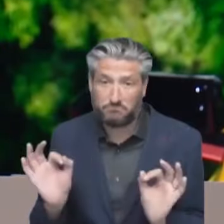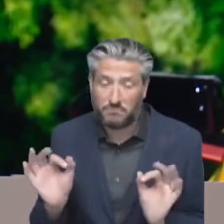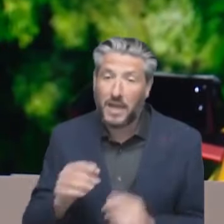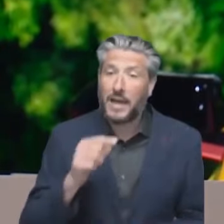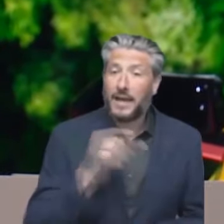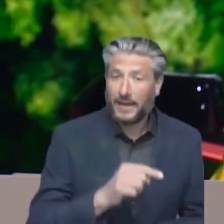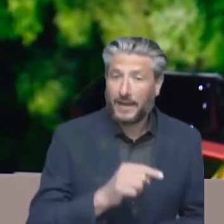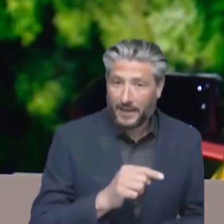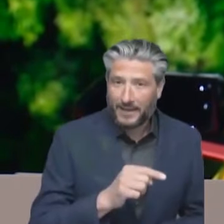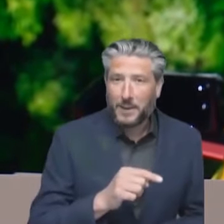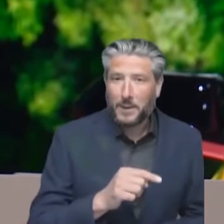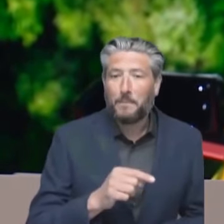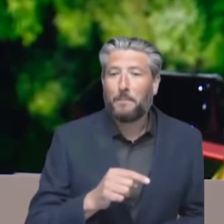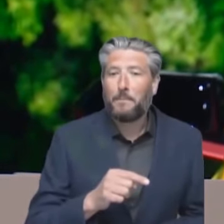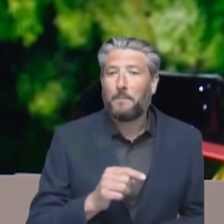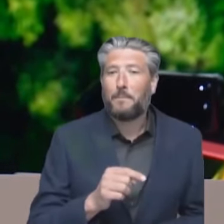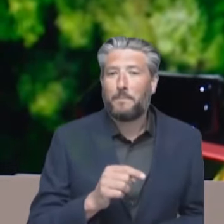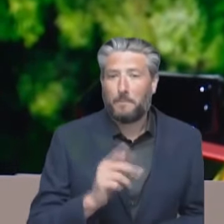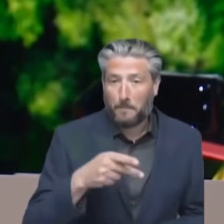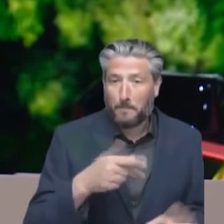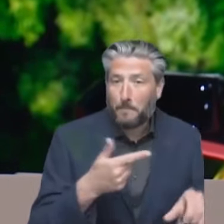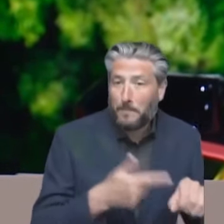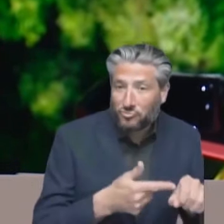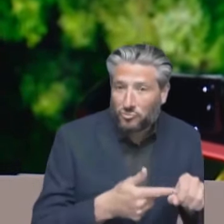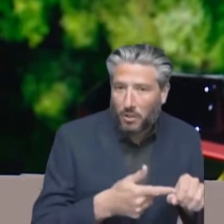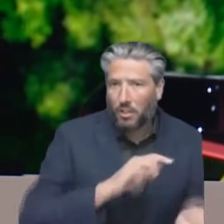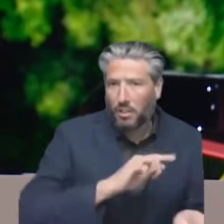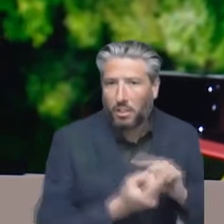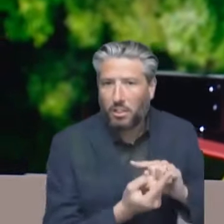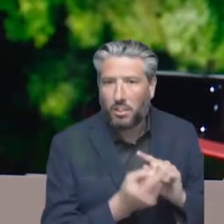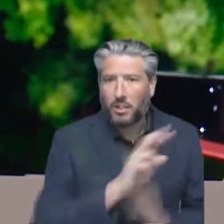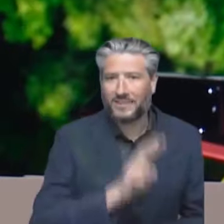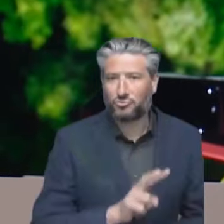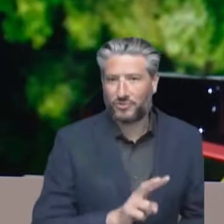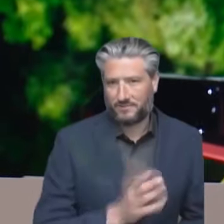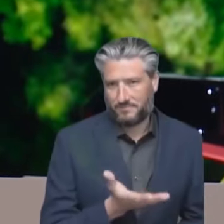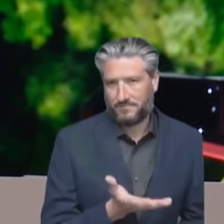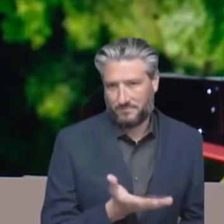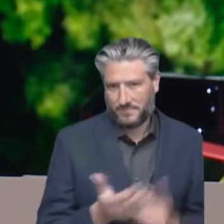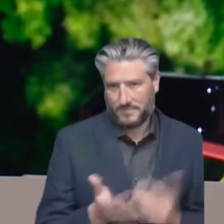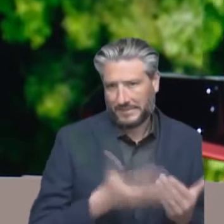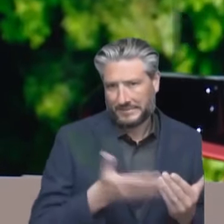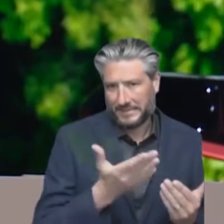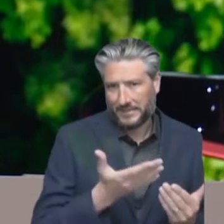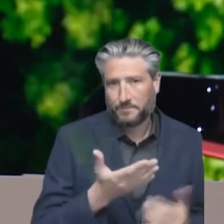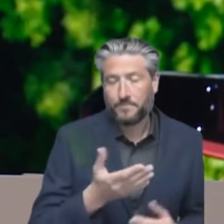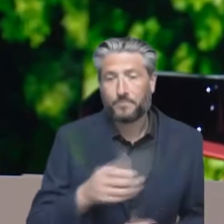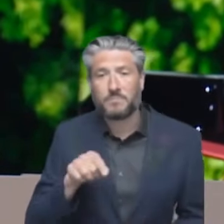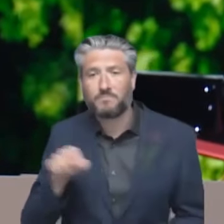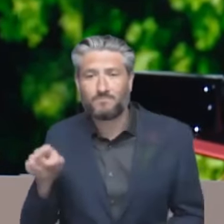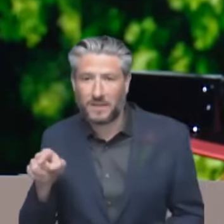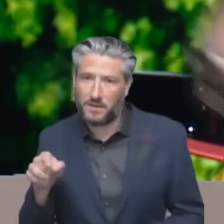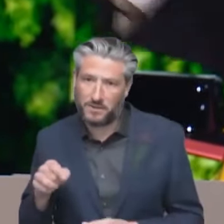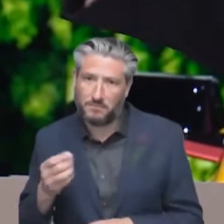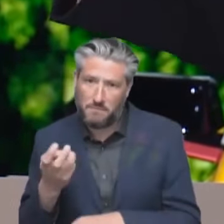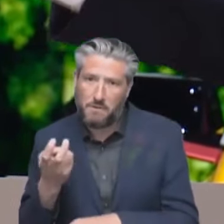of range you need, you know, for small and medium-sized cars, you can use an electric vehicle. It's not a problem. But if you're on the